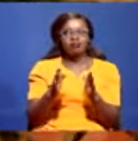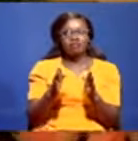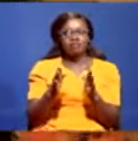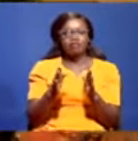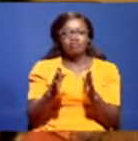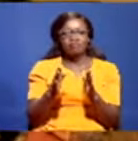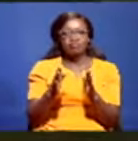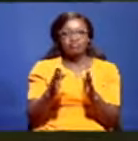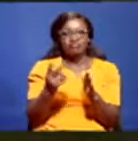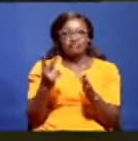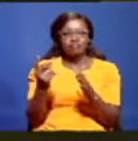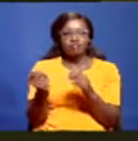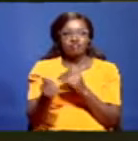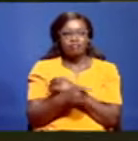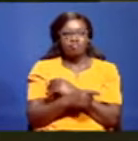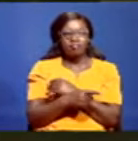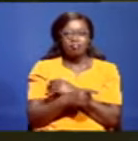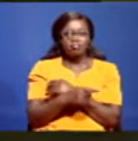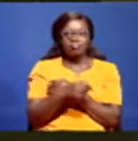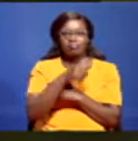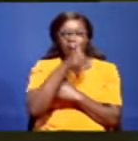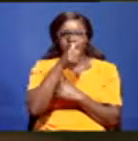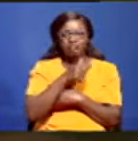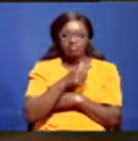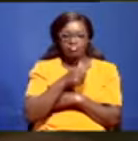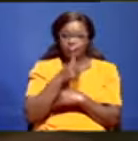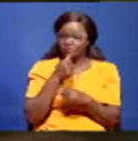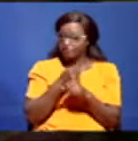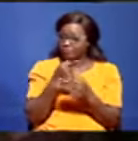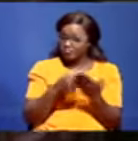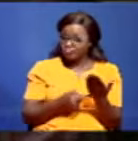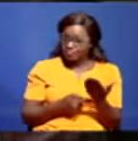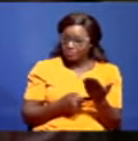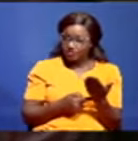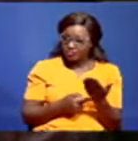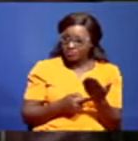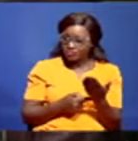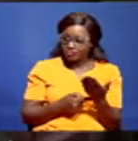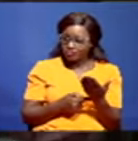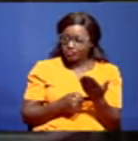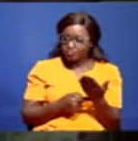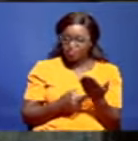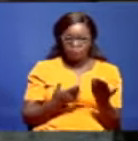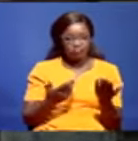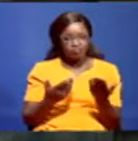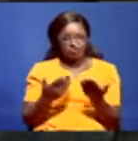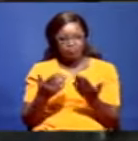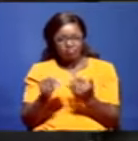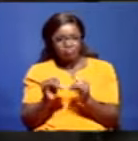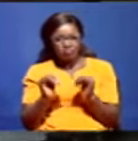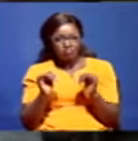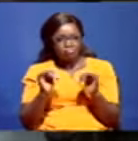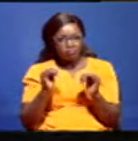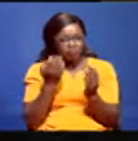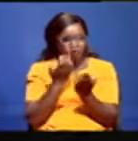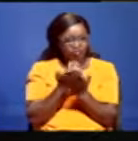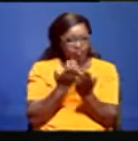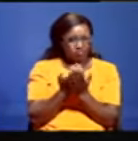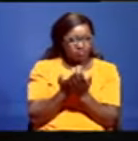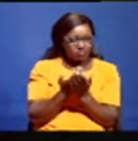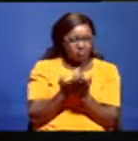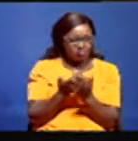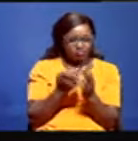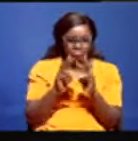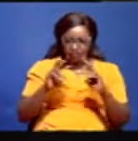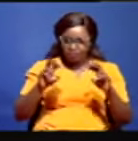much secrets. Do you know what they do? They cost you. In her quest, she seeks evidence from John Asia, an